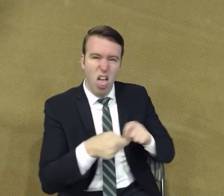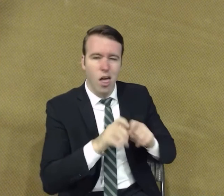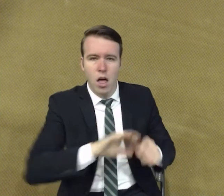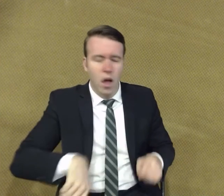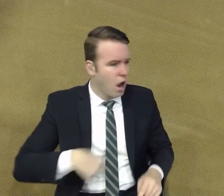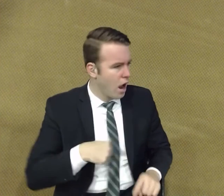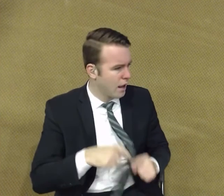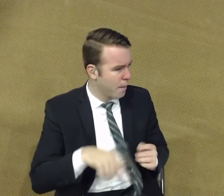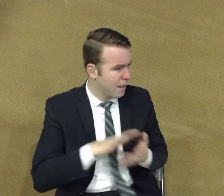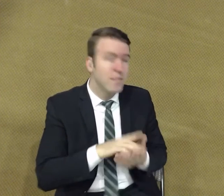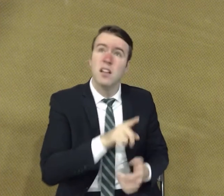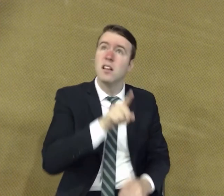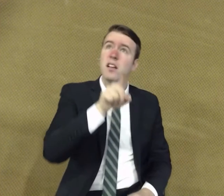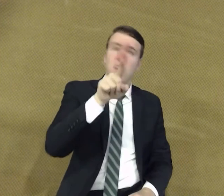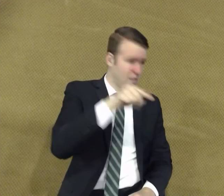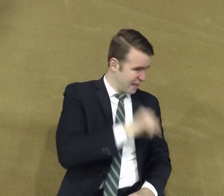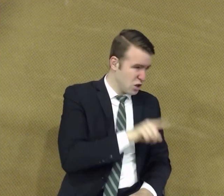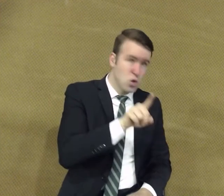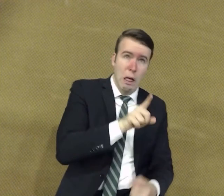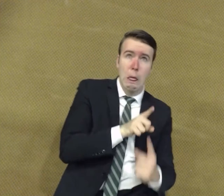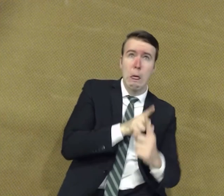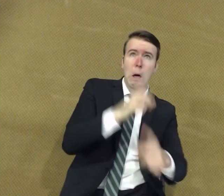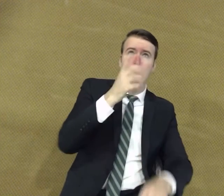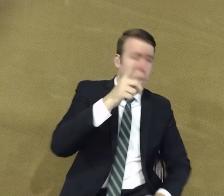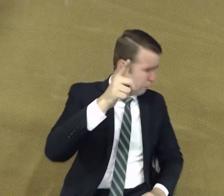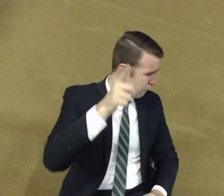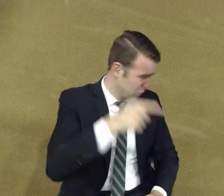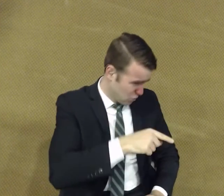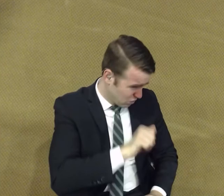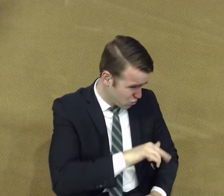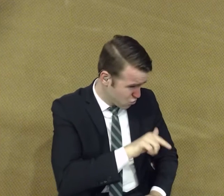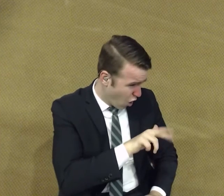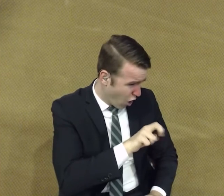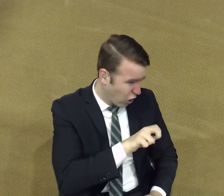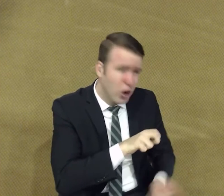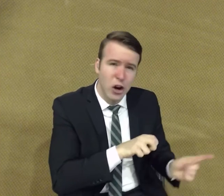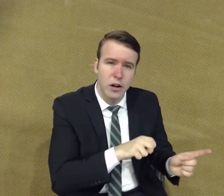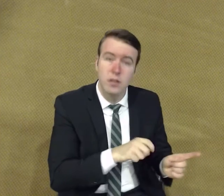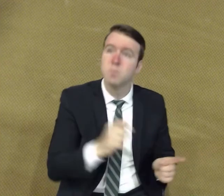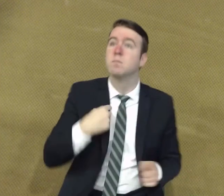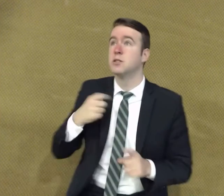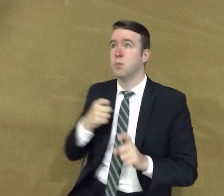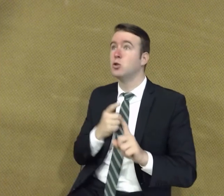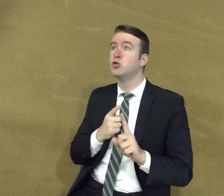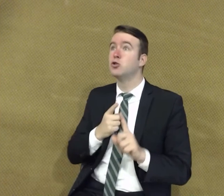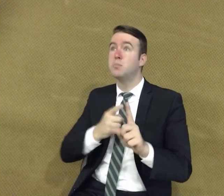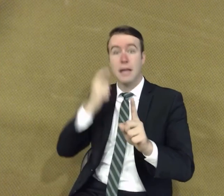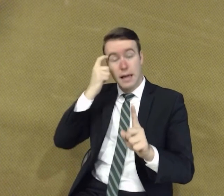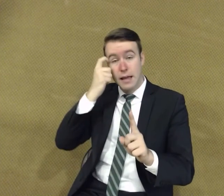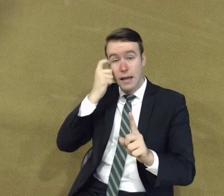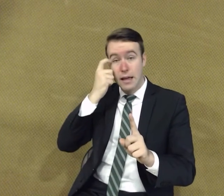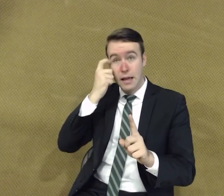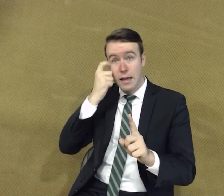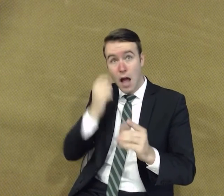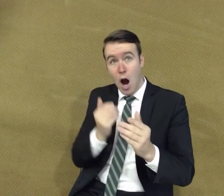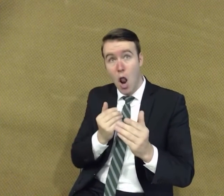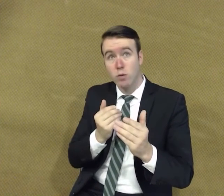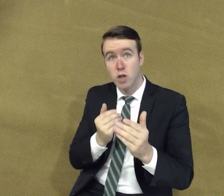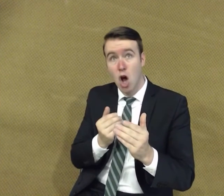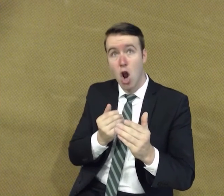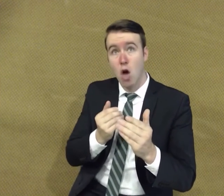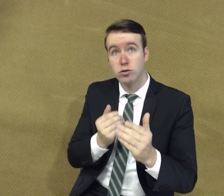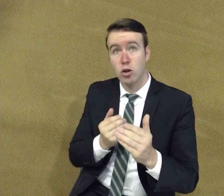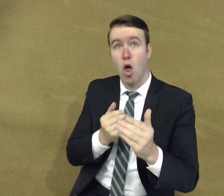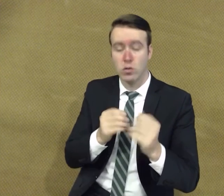that, because I know what you really are. Because if he ever reaches the image of God that he's supposed to be, then the closer he gets to